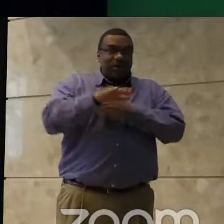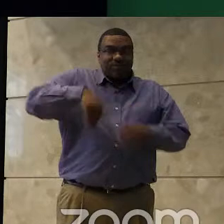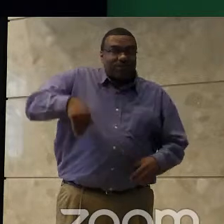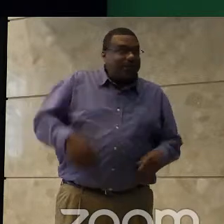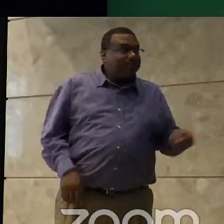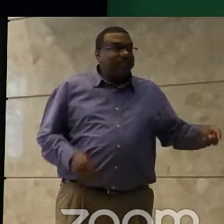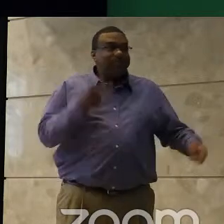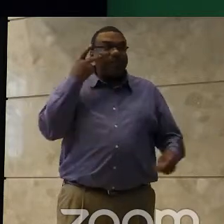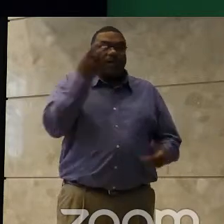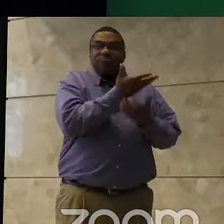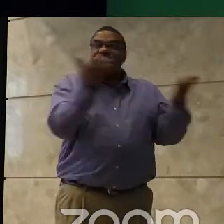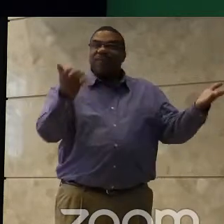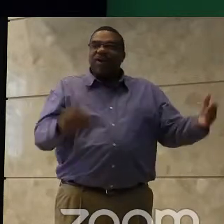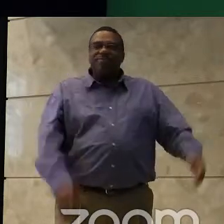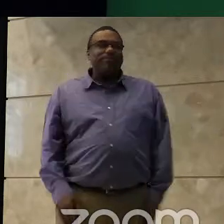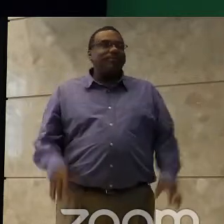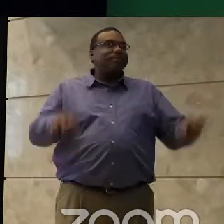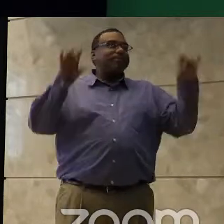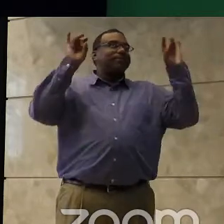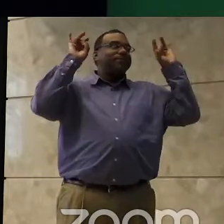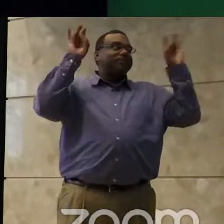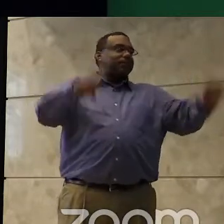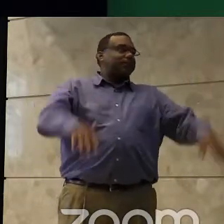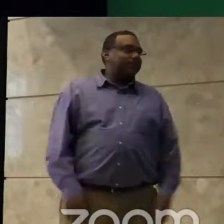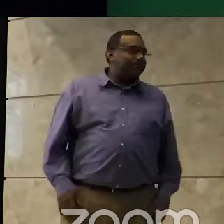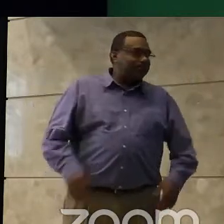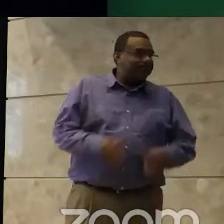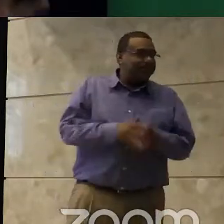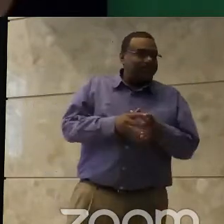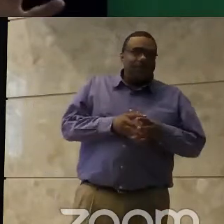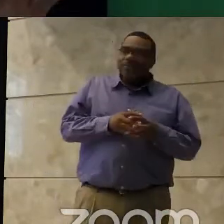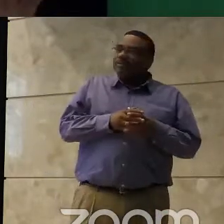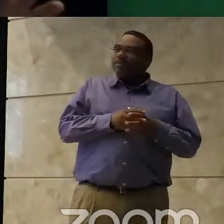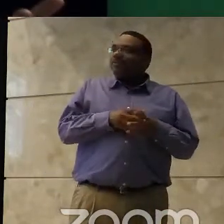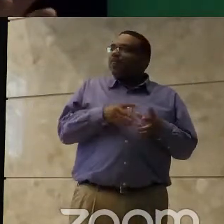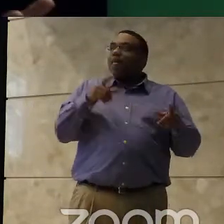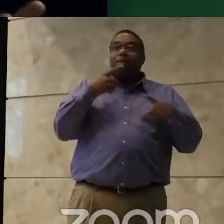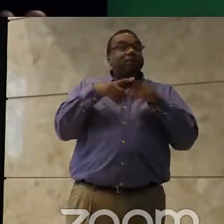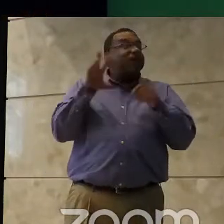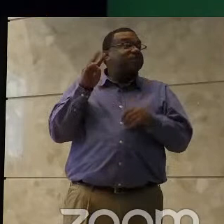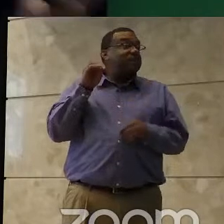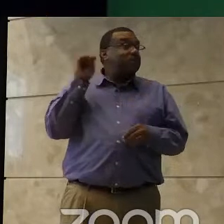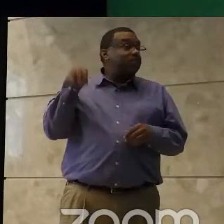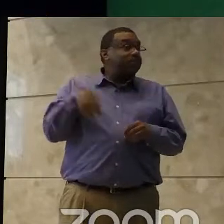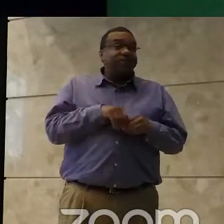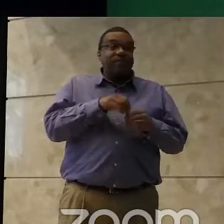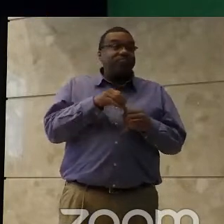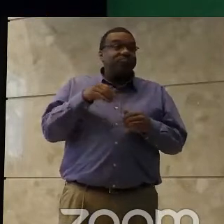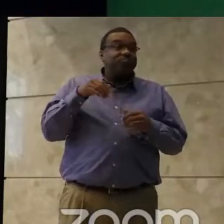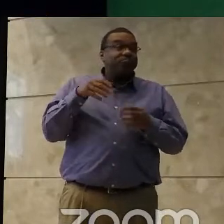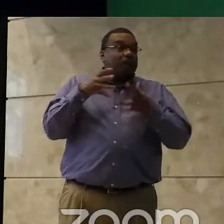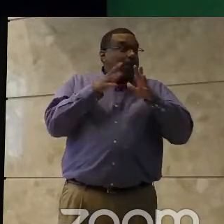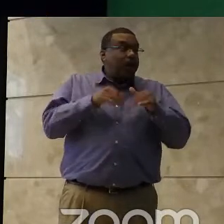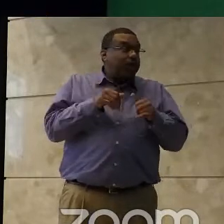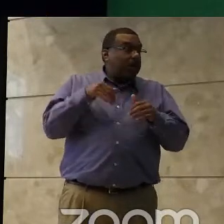1963. You see what I mean? It's disgusting. Perfectly disgusting. I want you to know that. But 70% of Americans had not been born